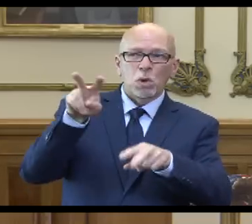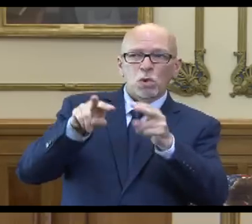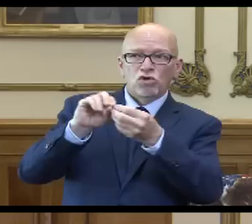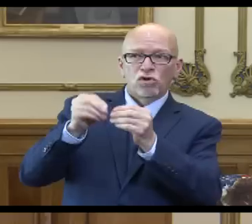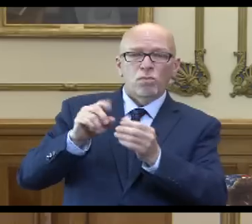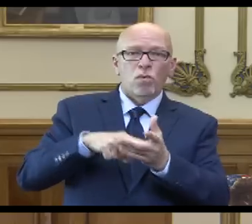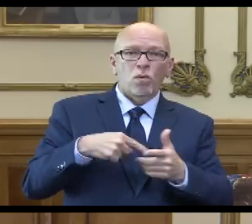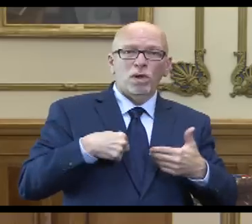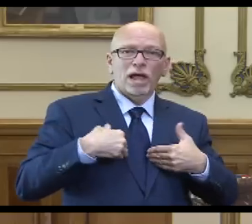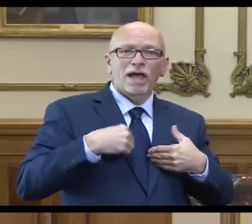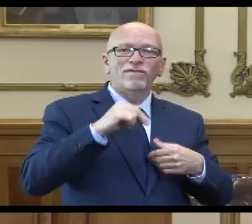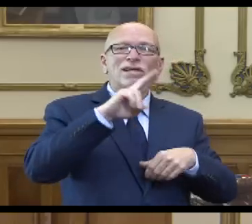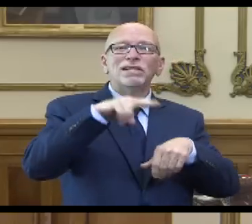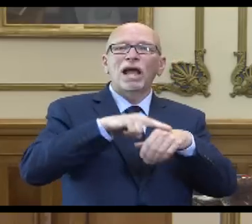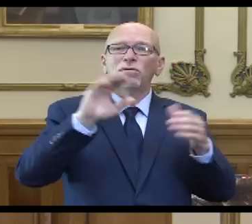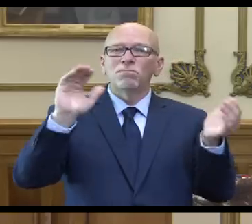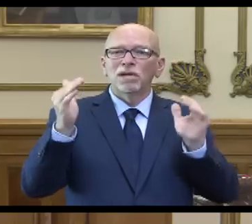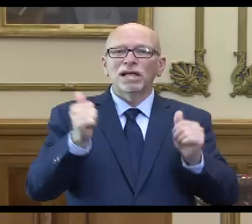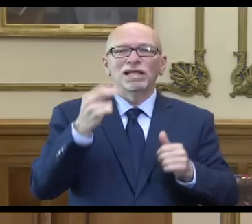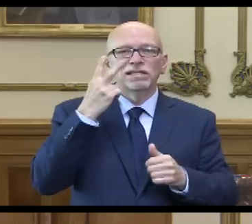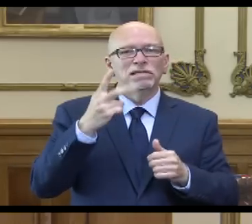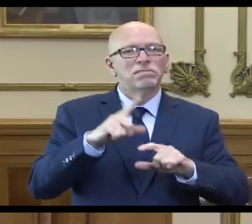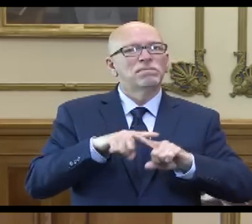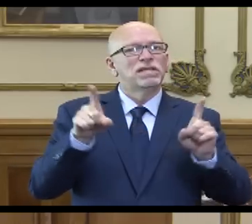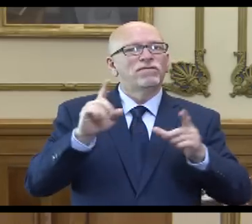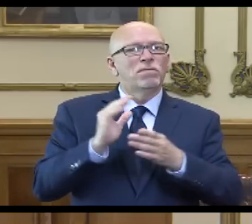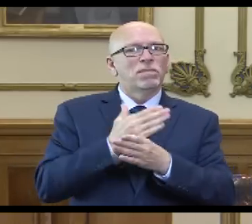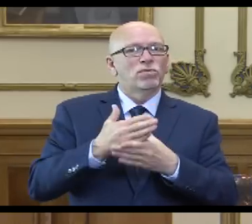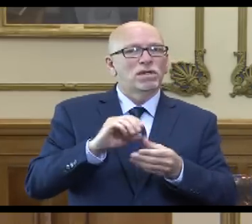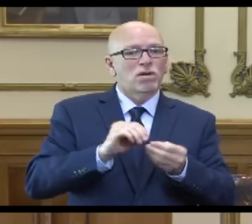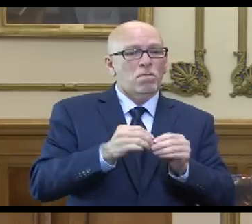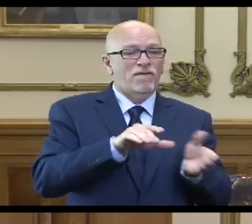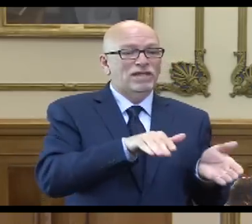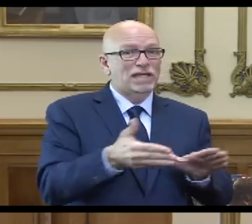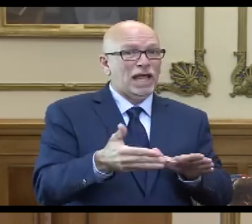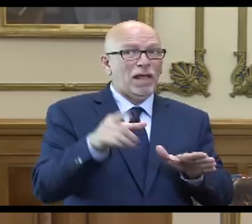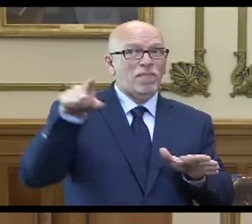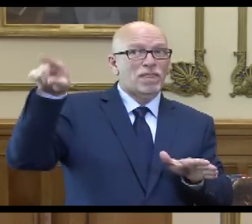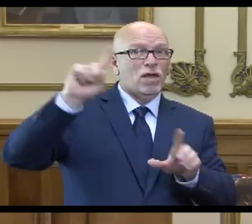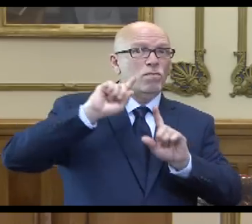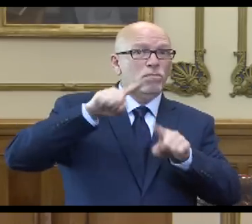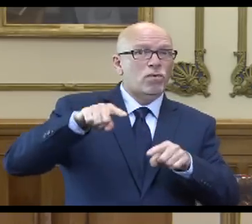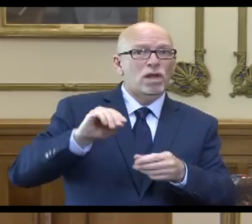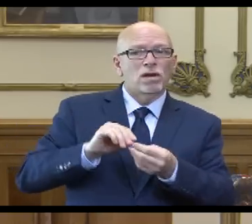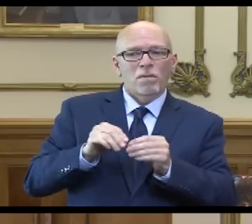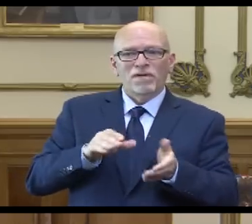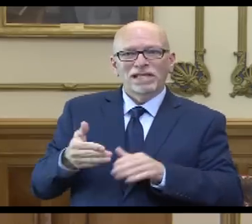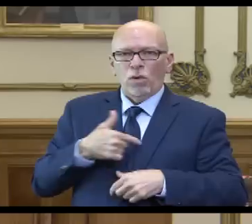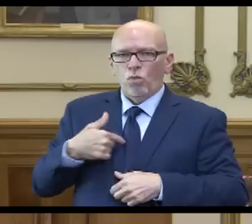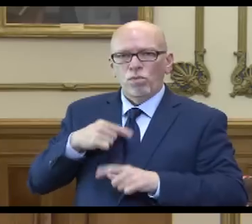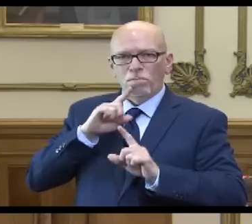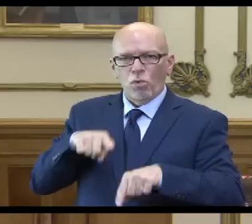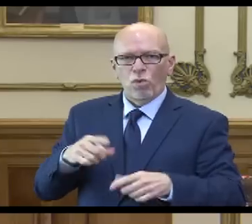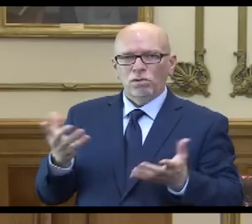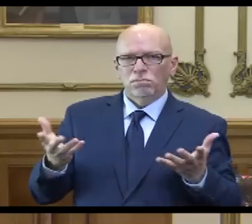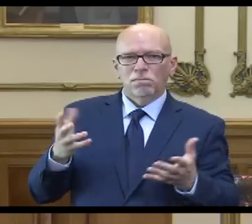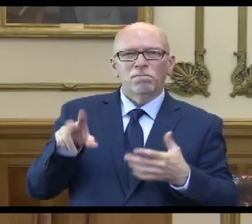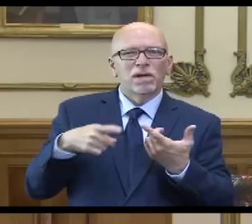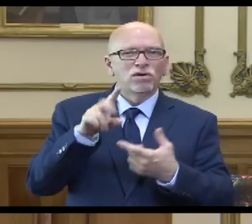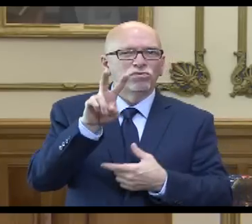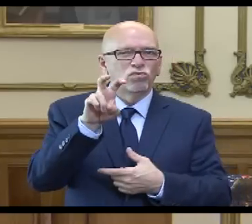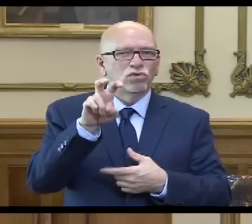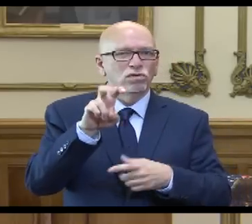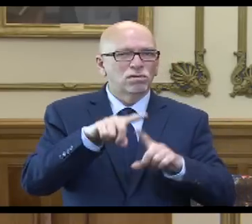numbers we have on our dashboard and see that there's a difference between the number of deaths that they're reporting and the number of deaths we report. It's about